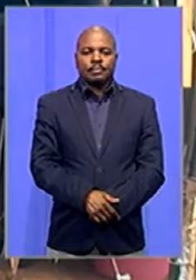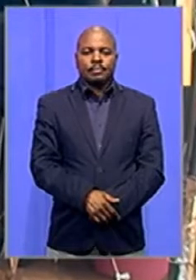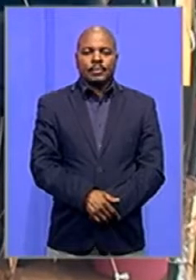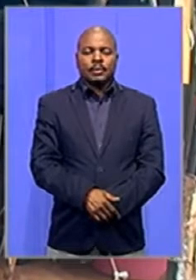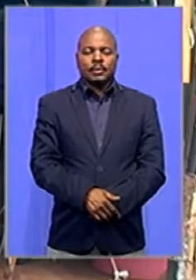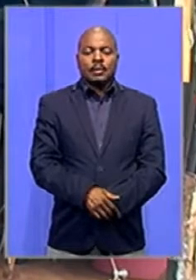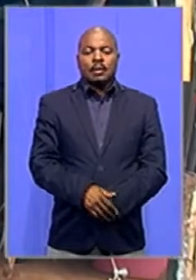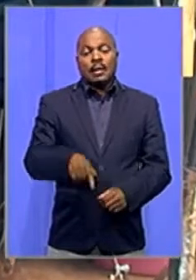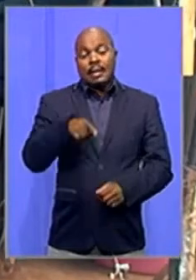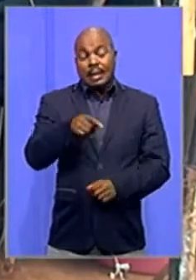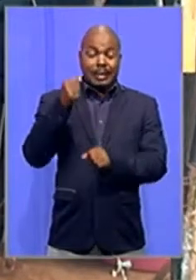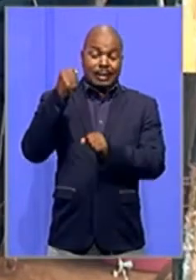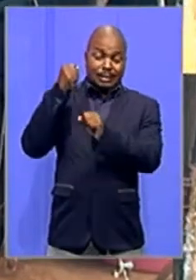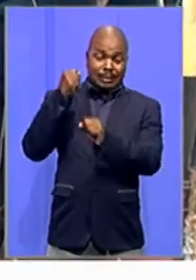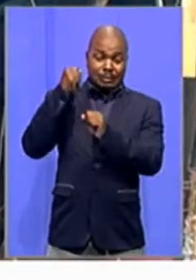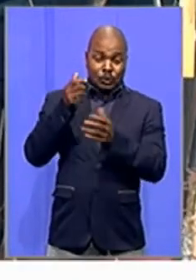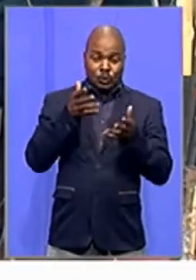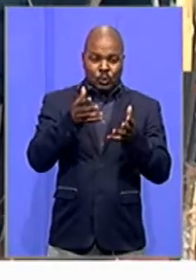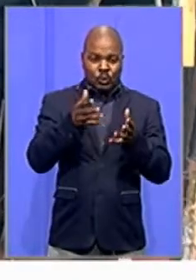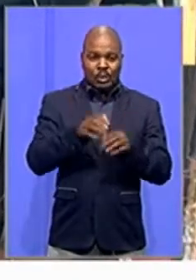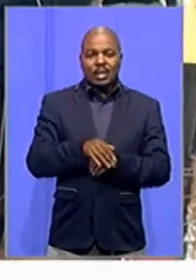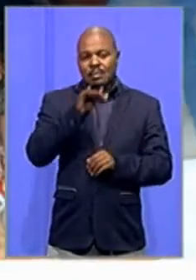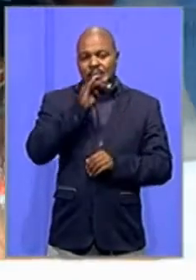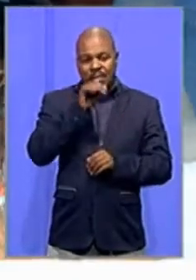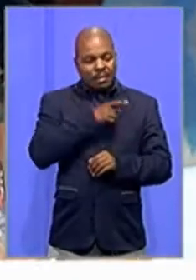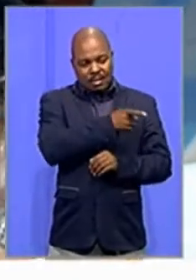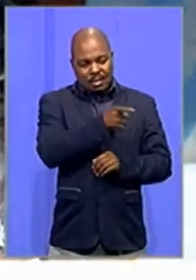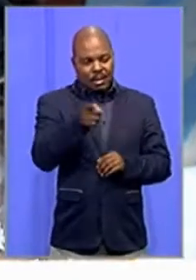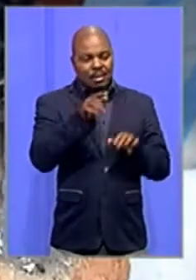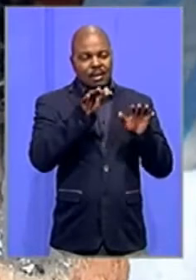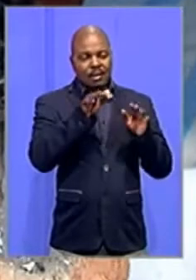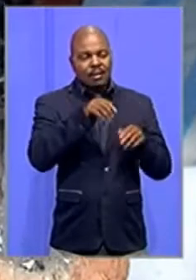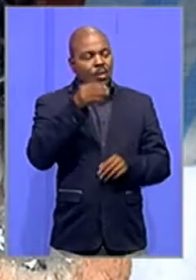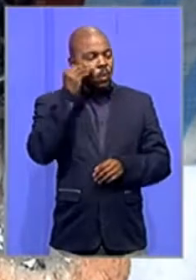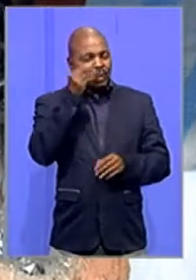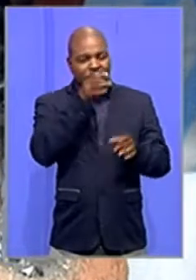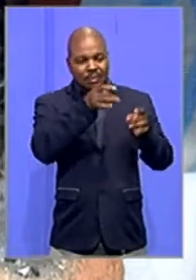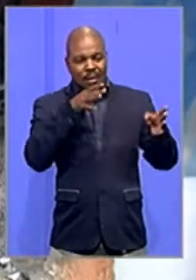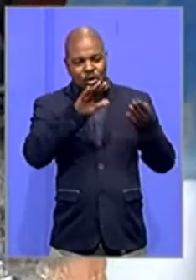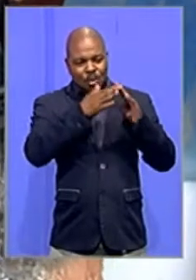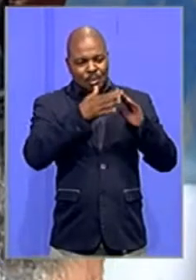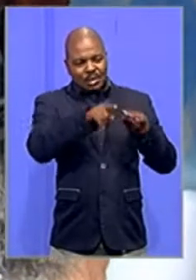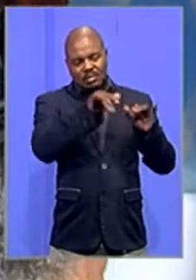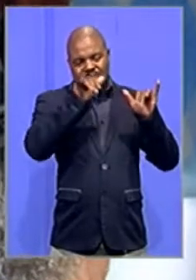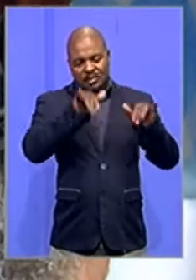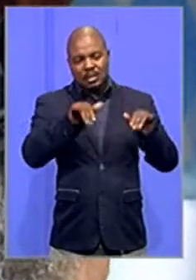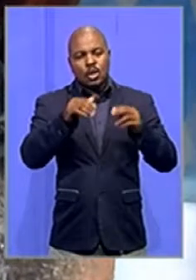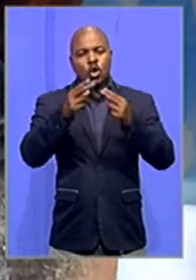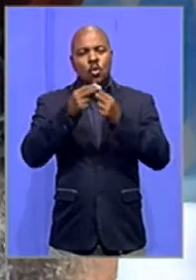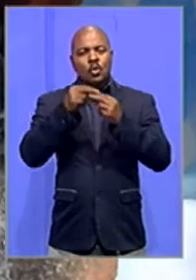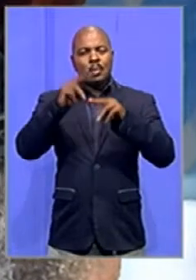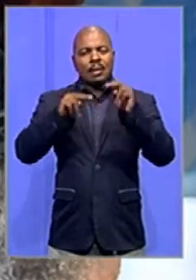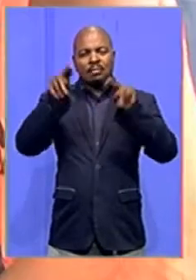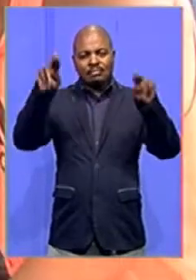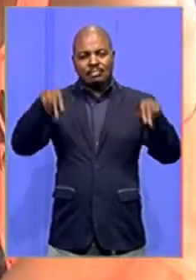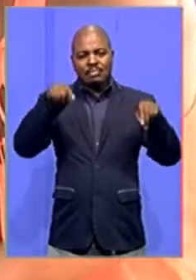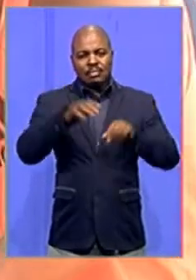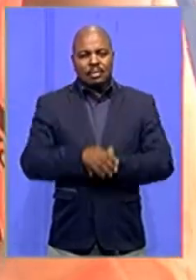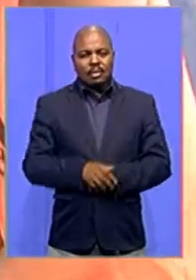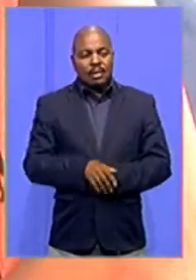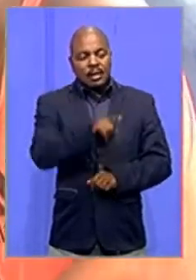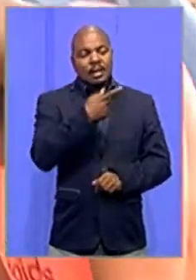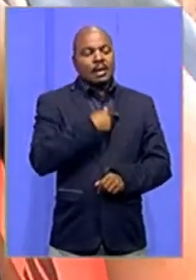Keresemese e ka mokgwa ona ke ntho eo e seng e le bophelo bo tlwaelehileng le lapeng la Makhoisan mabaleng a Union Buildings. Ba tlohile Port